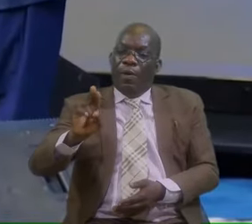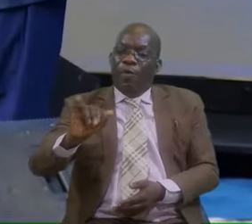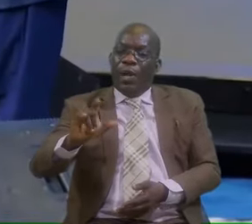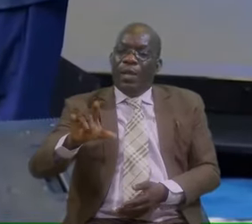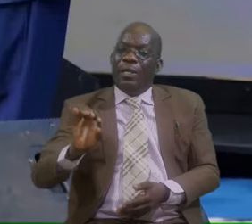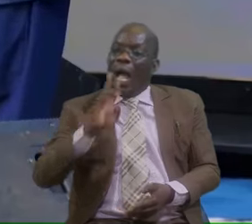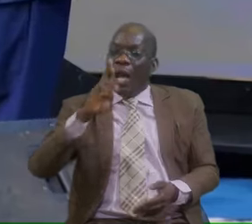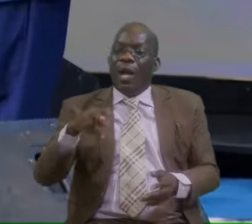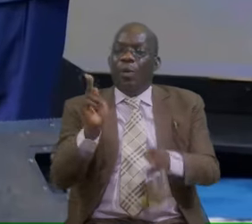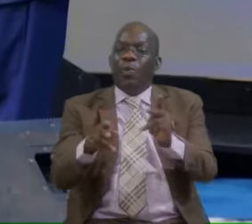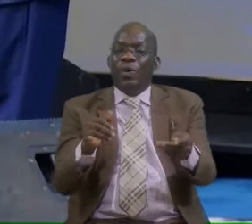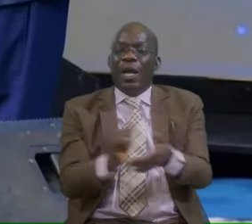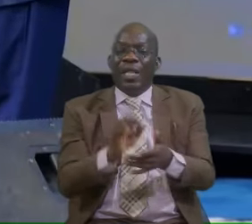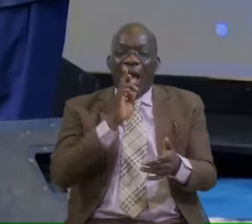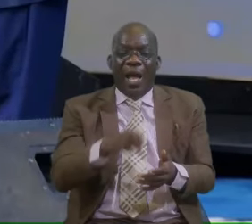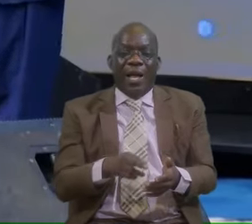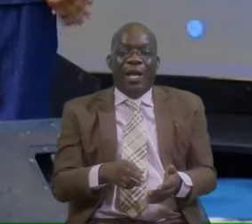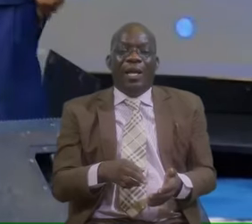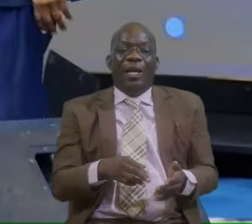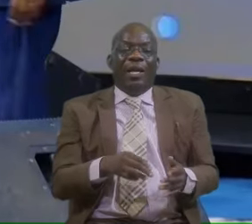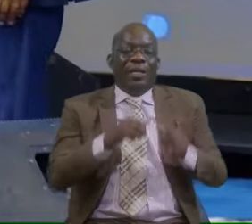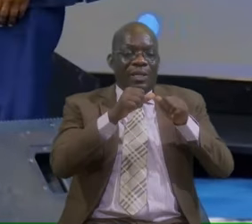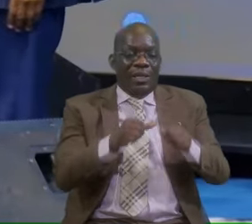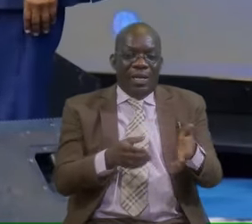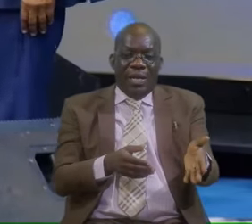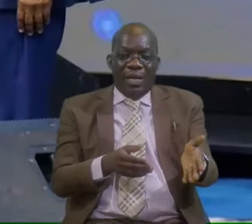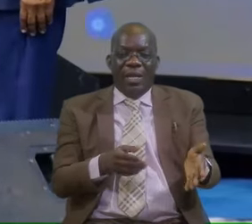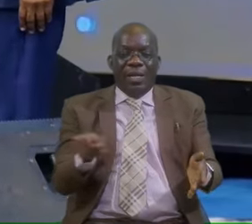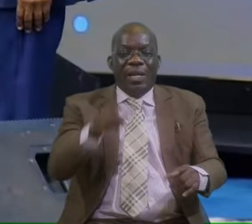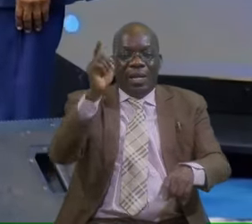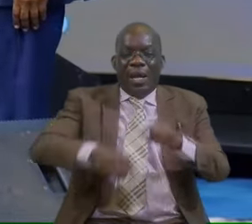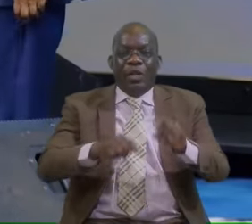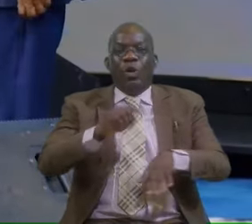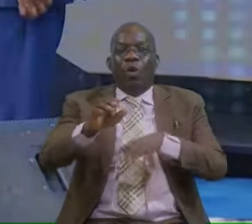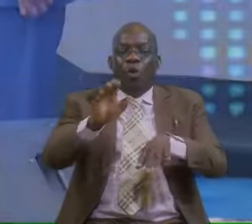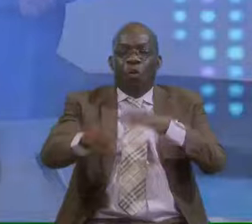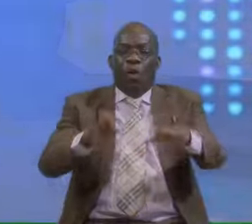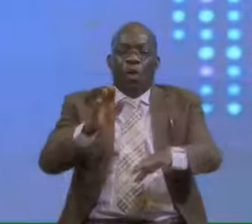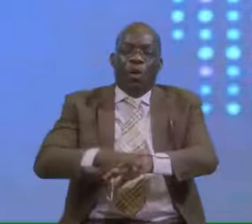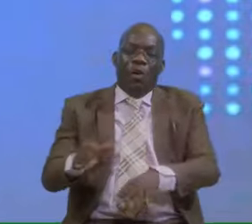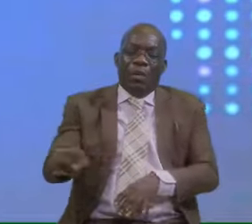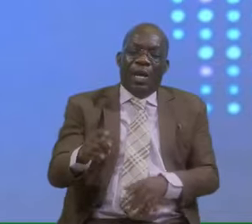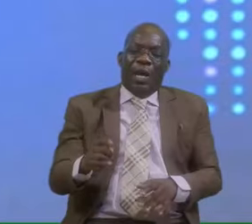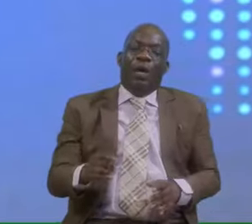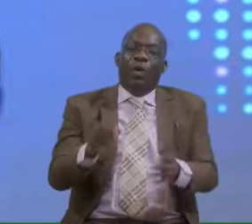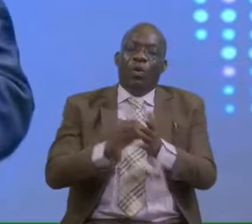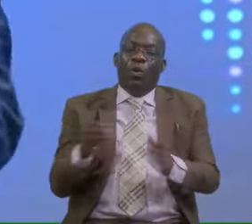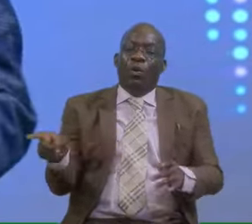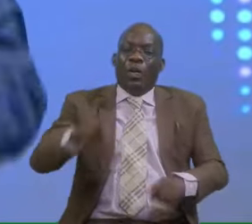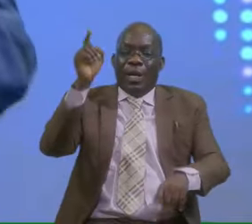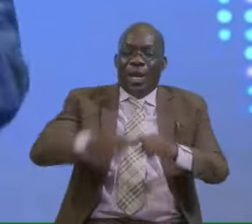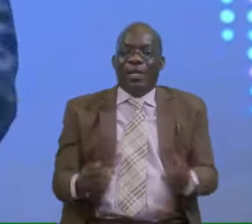delayed there, detained there. They cannot walk on their own, they cannot rise on their own, they cannot